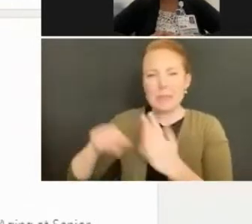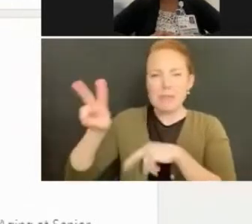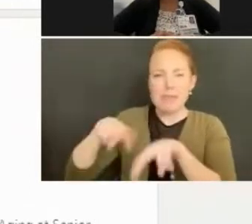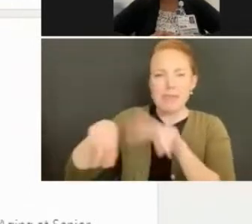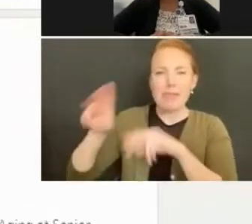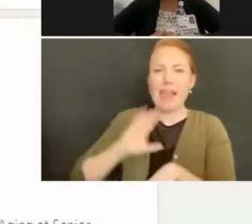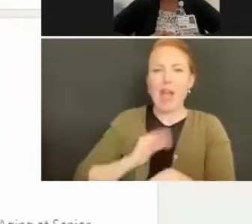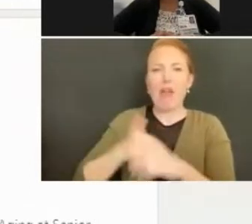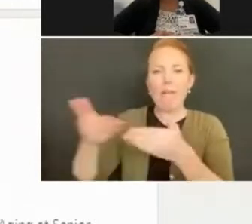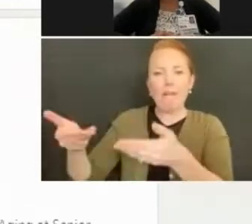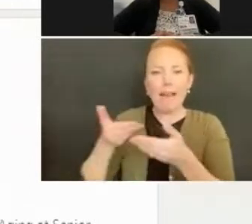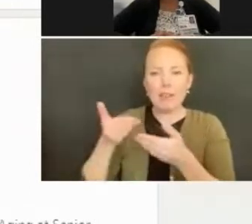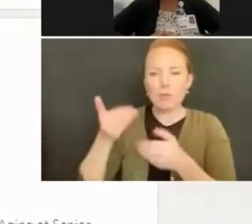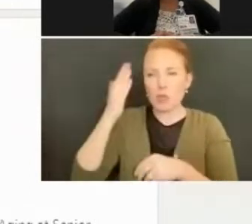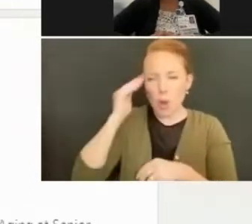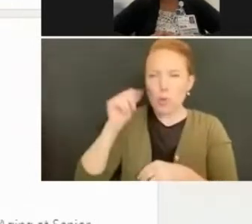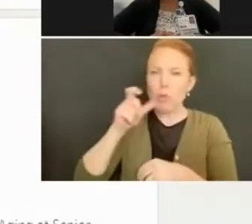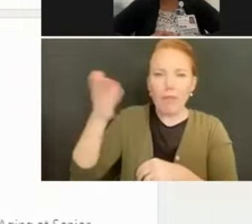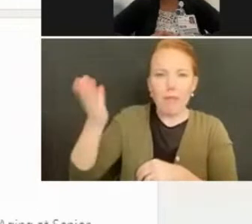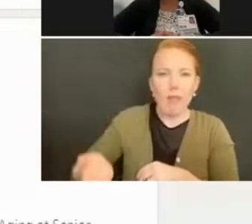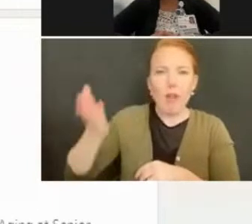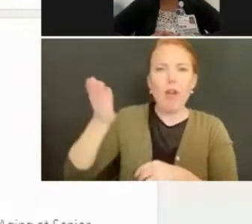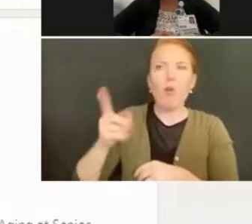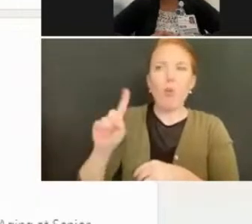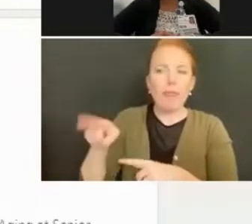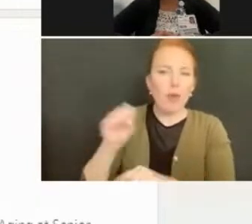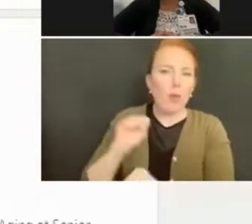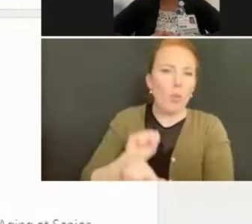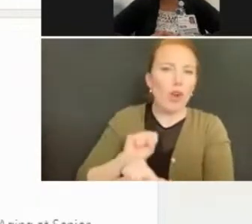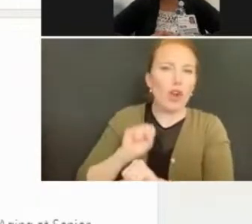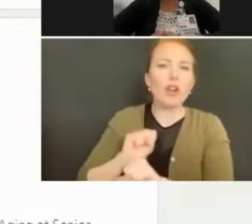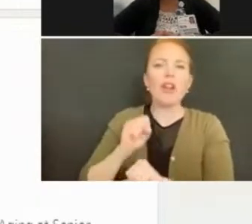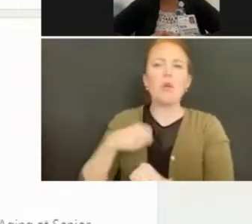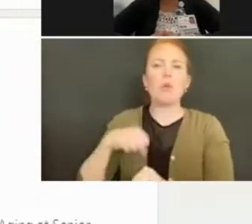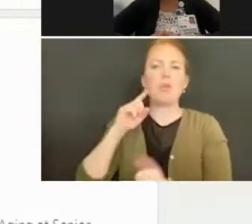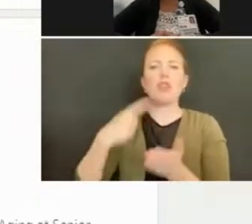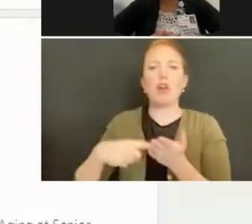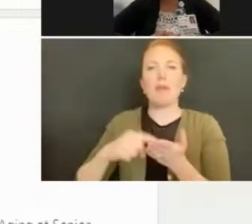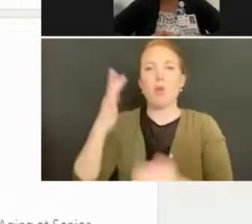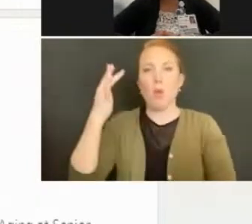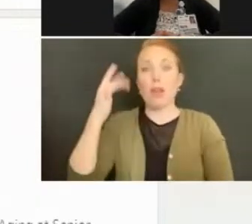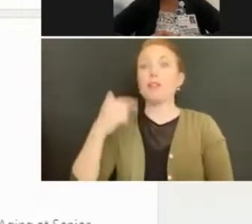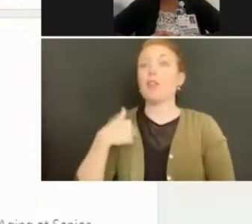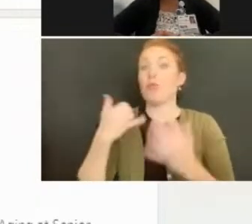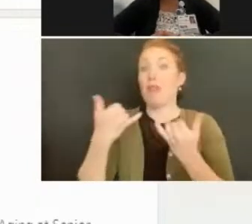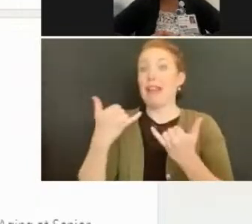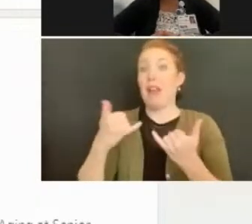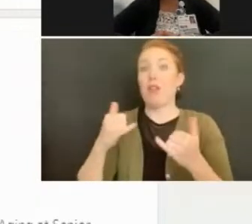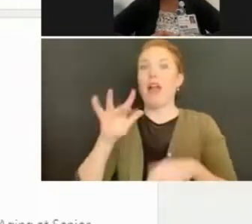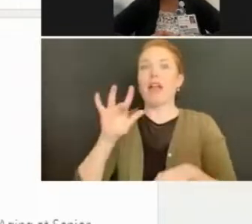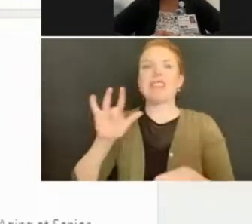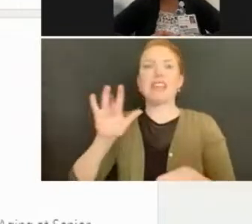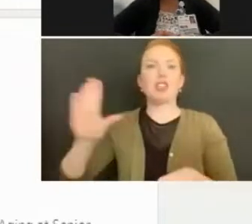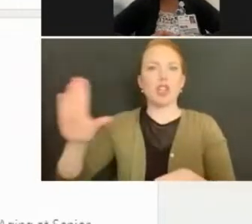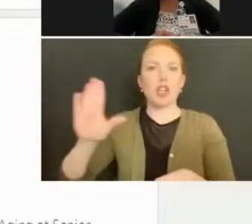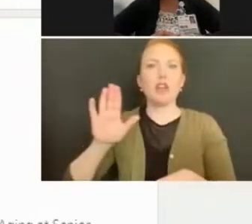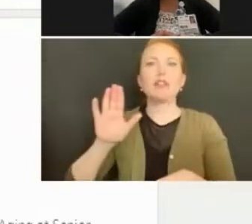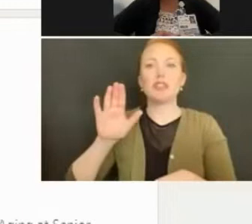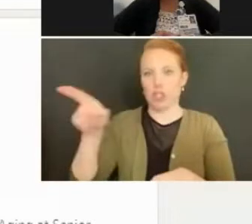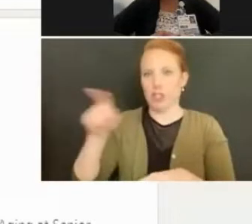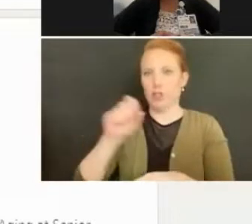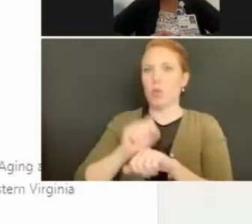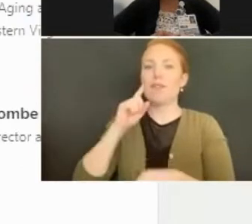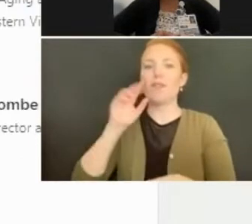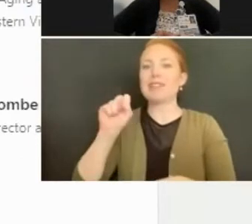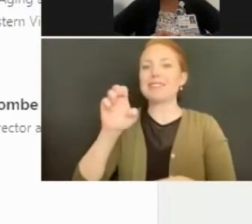know about them and about where they work. And we'll talk about why. So I was on Ms. Patel's LinkedIn page. I saw that she's been at Centera for